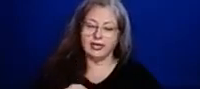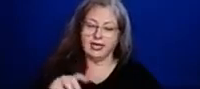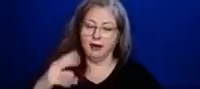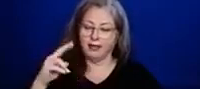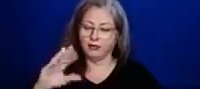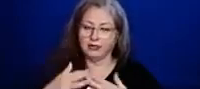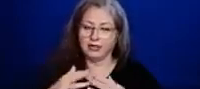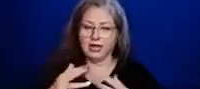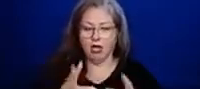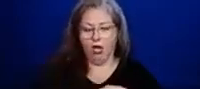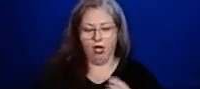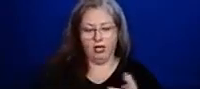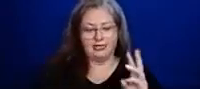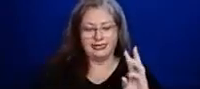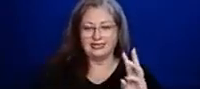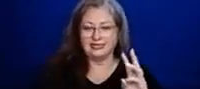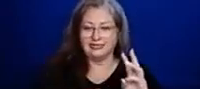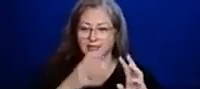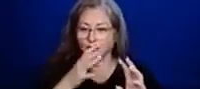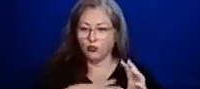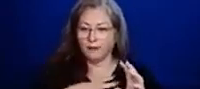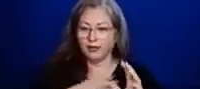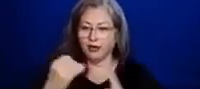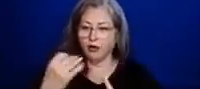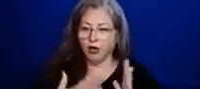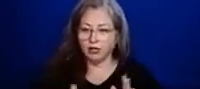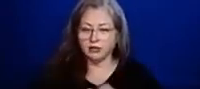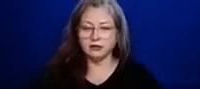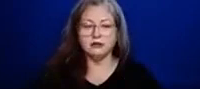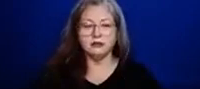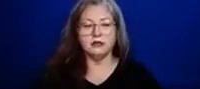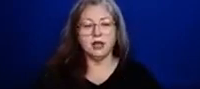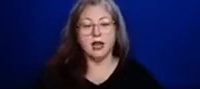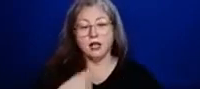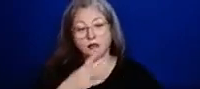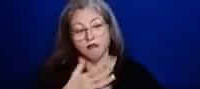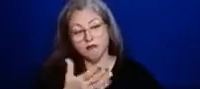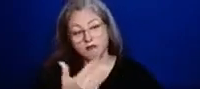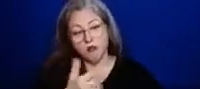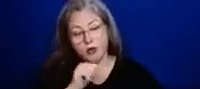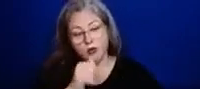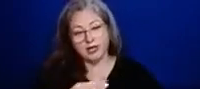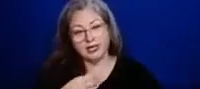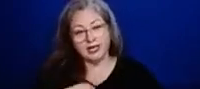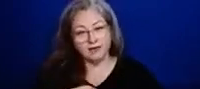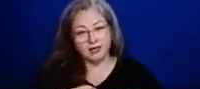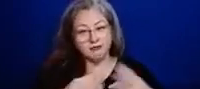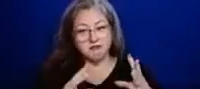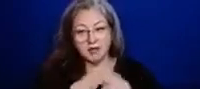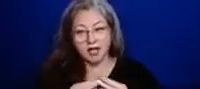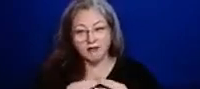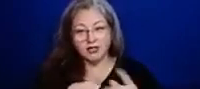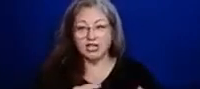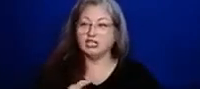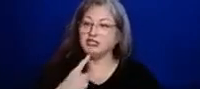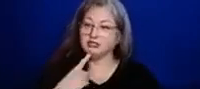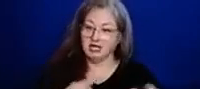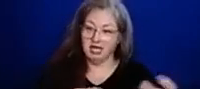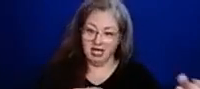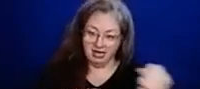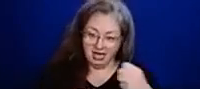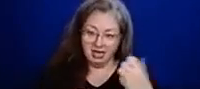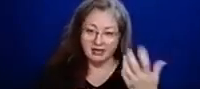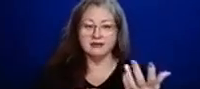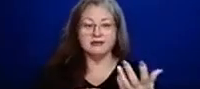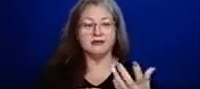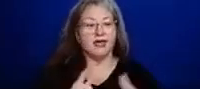six women artists. And I said to her, why don't you give us a conference? She said, yes. And then one